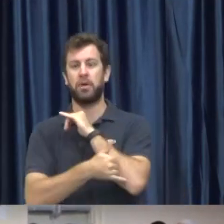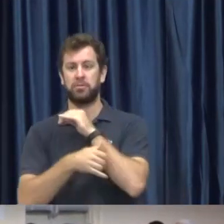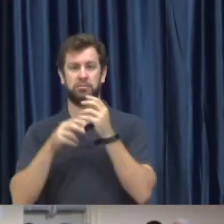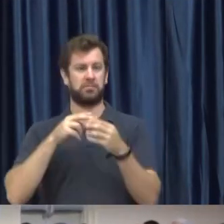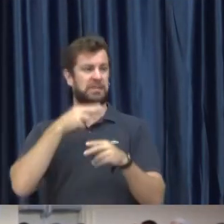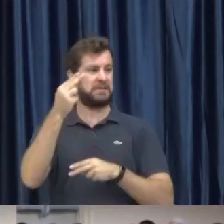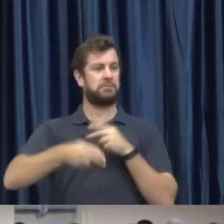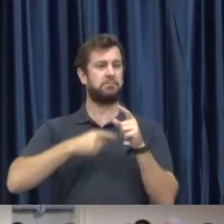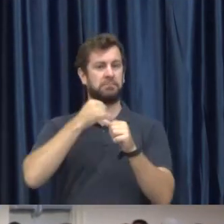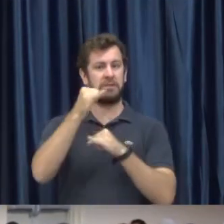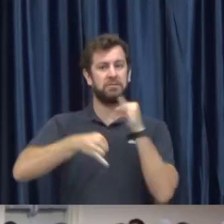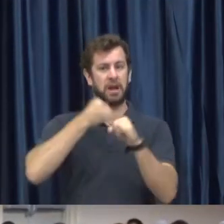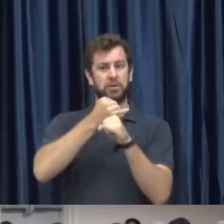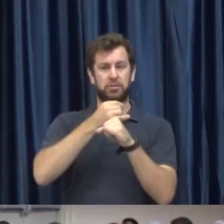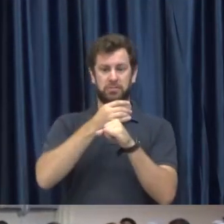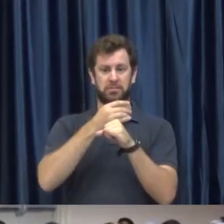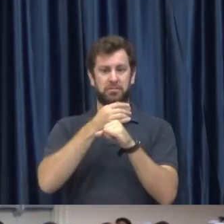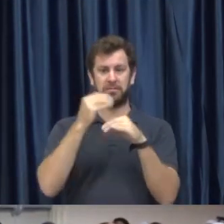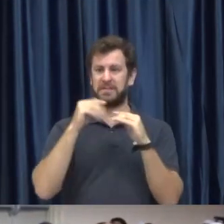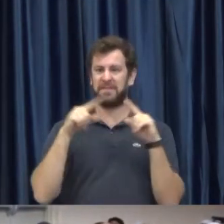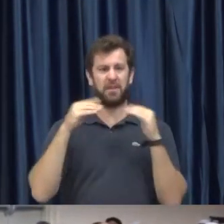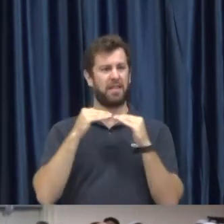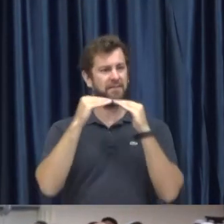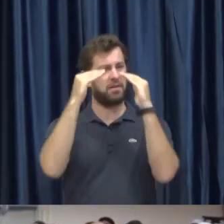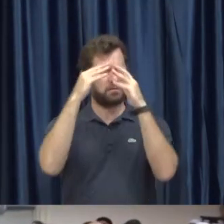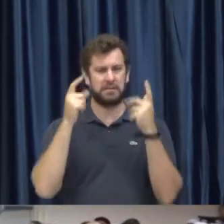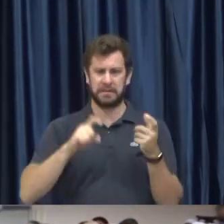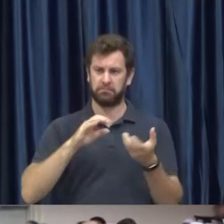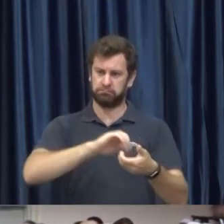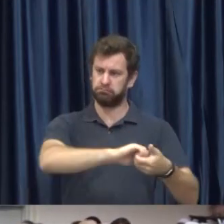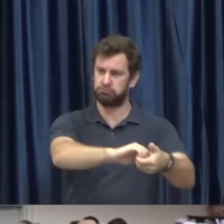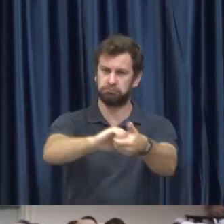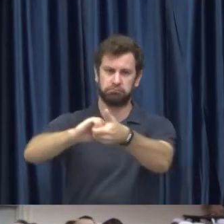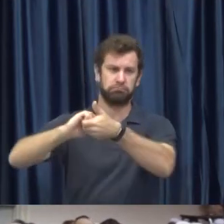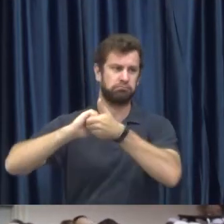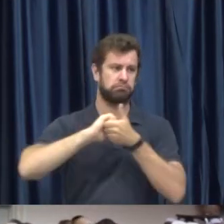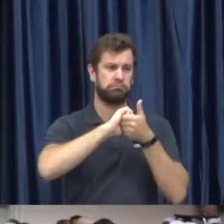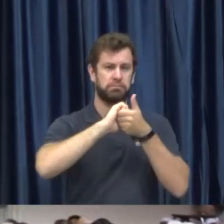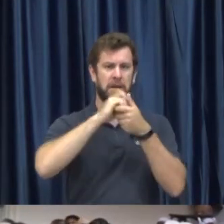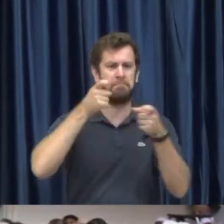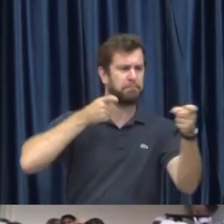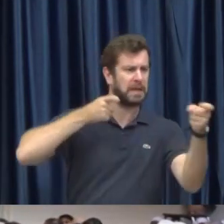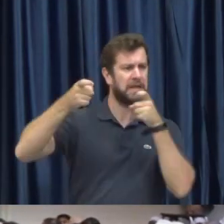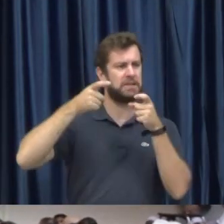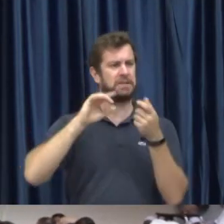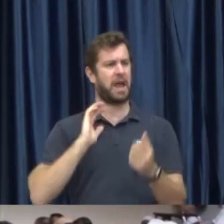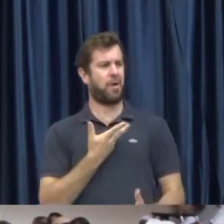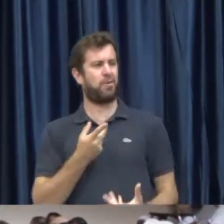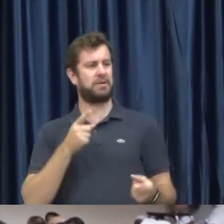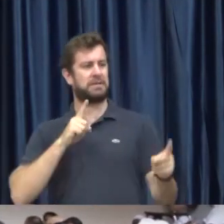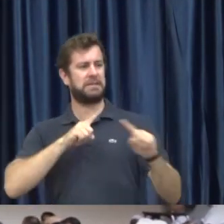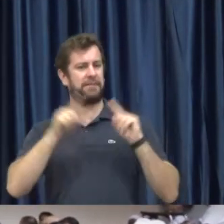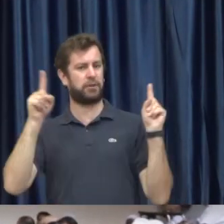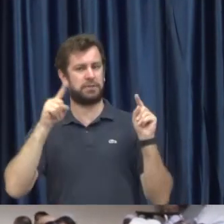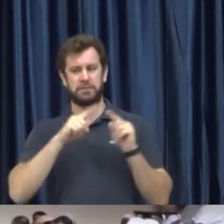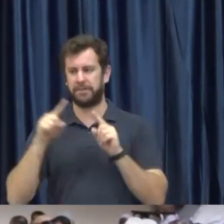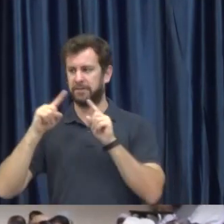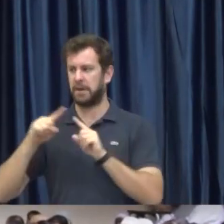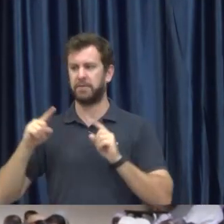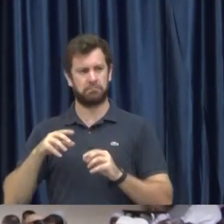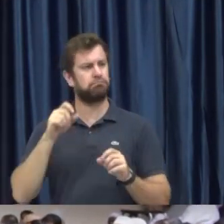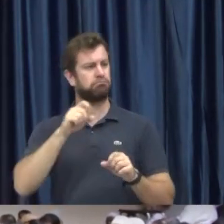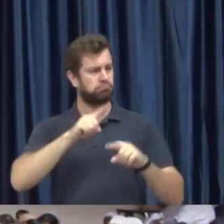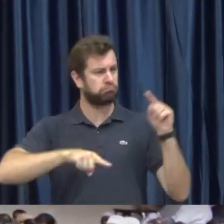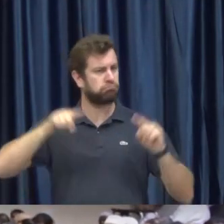our nations, to be able to manage differences. To manage